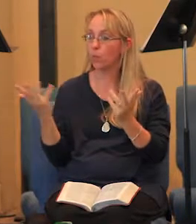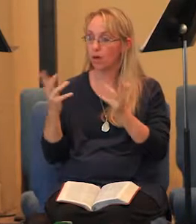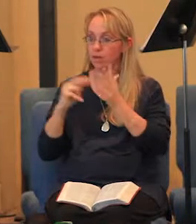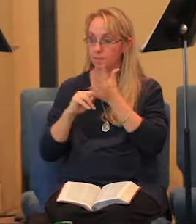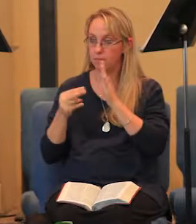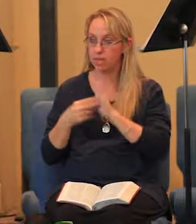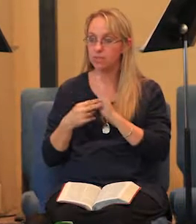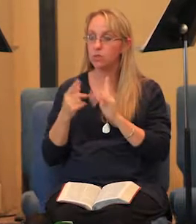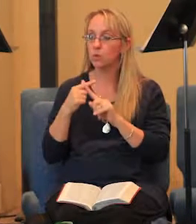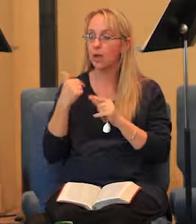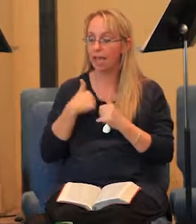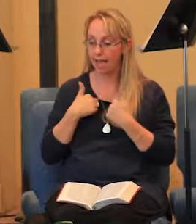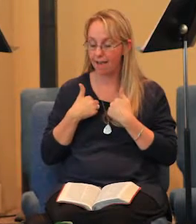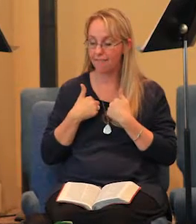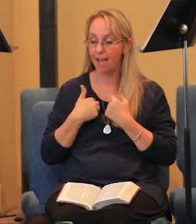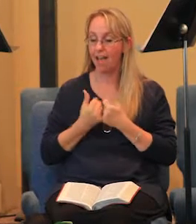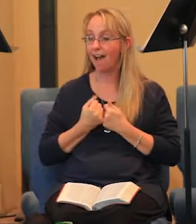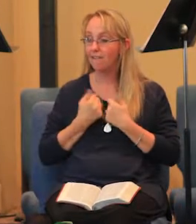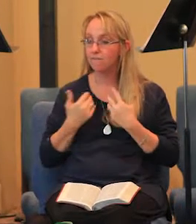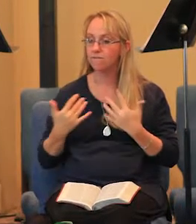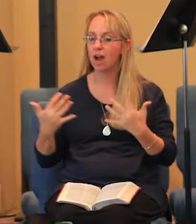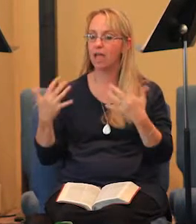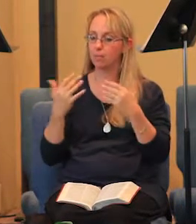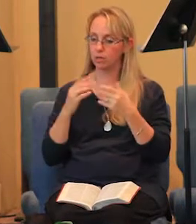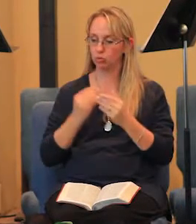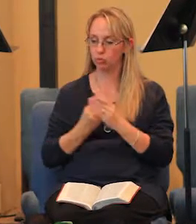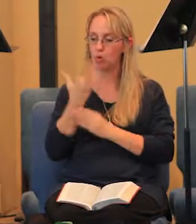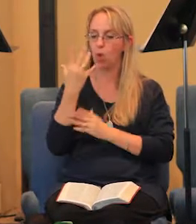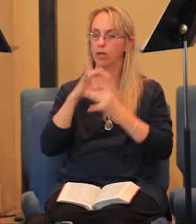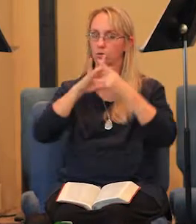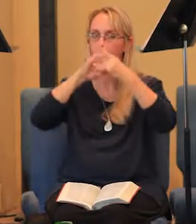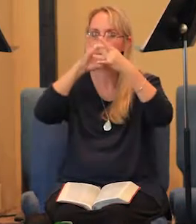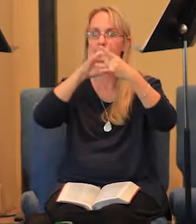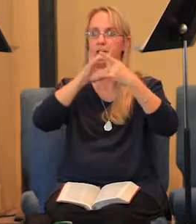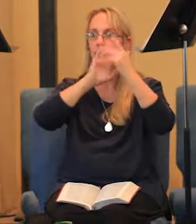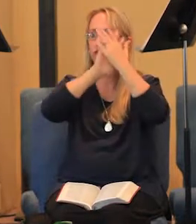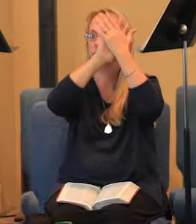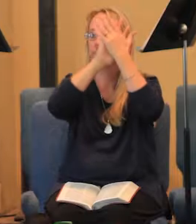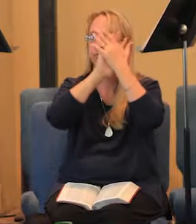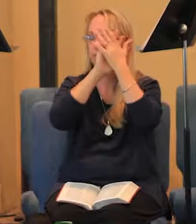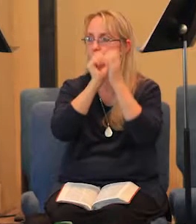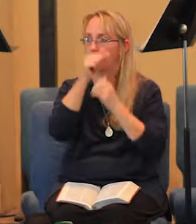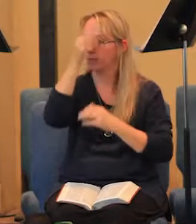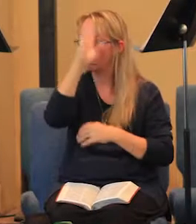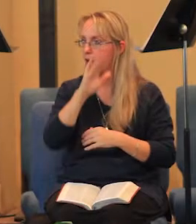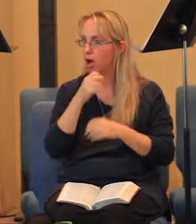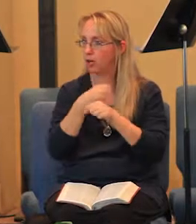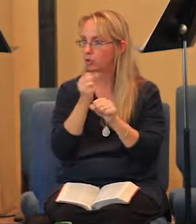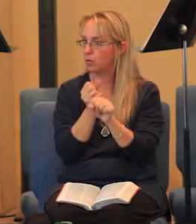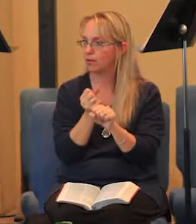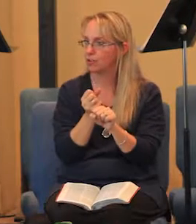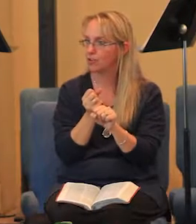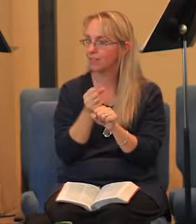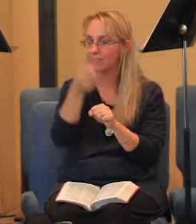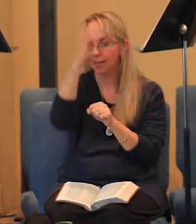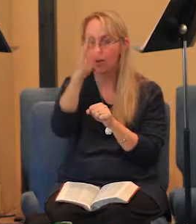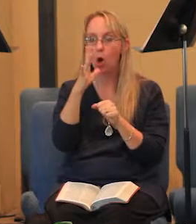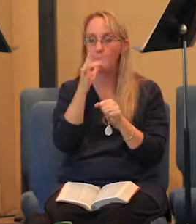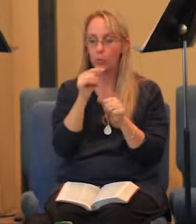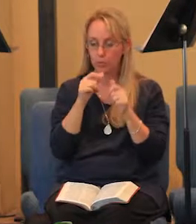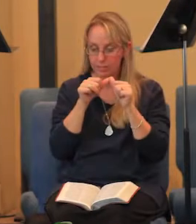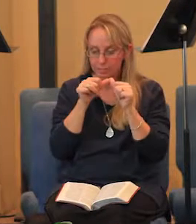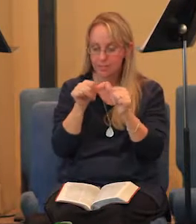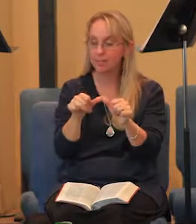to actually have a vibrant, growing relationship with the God of creation, the God who sustains, the